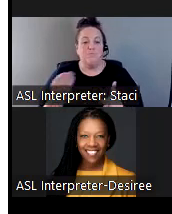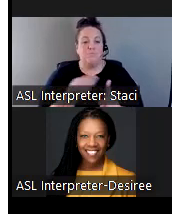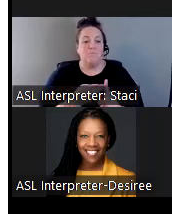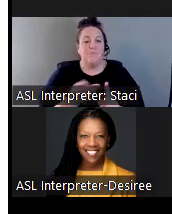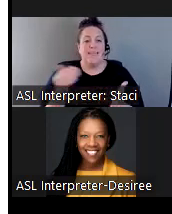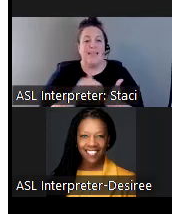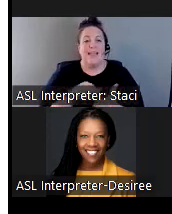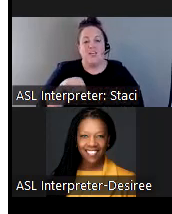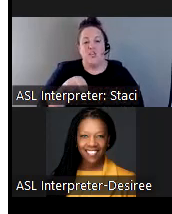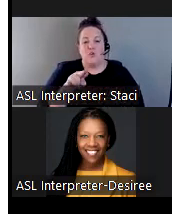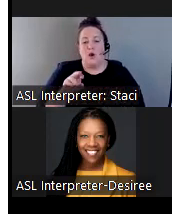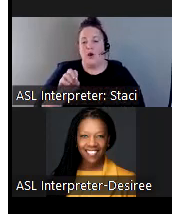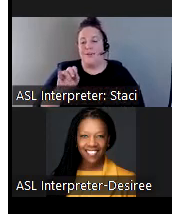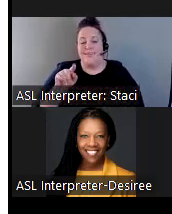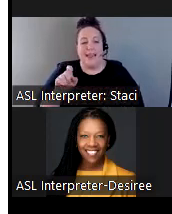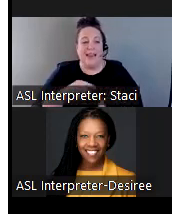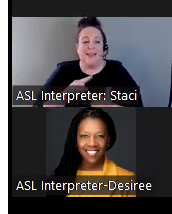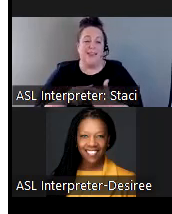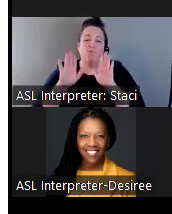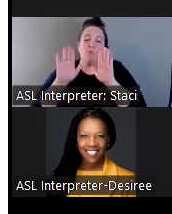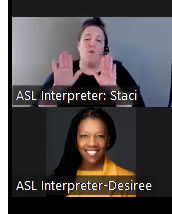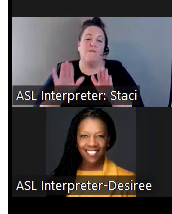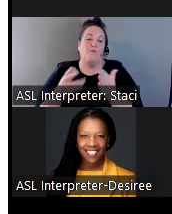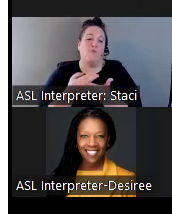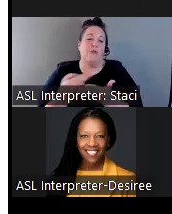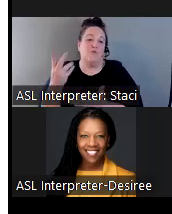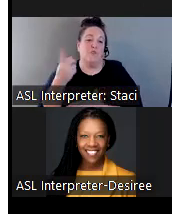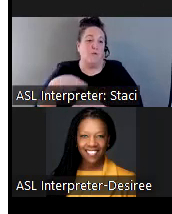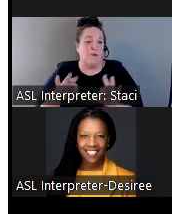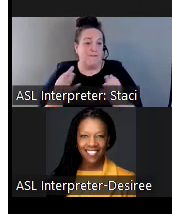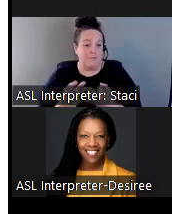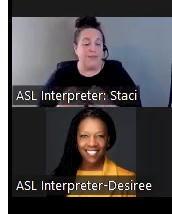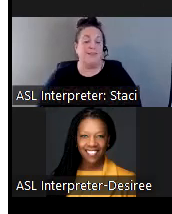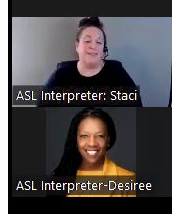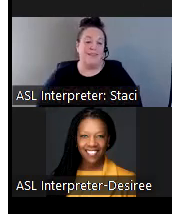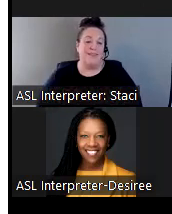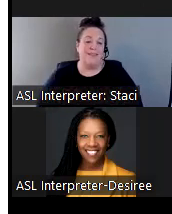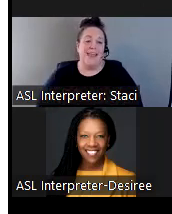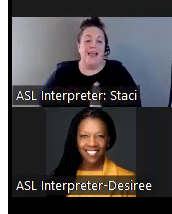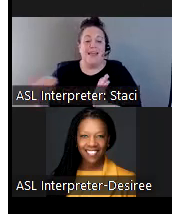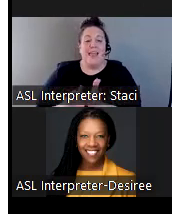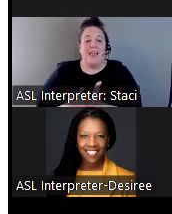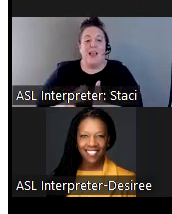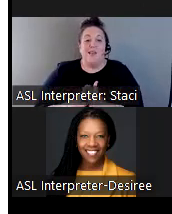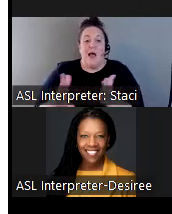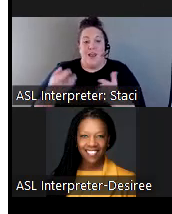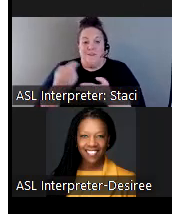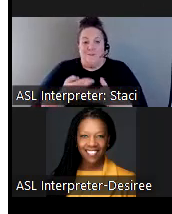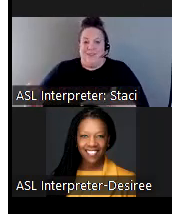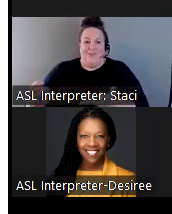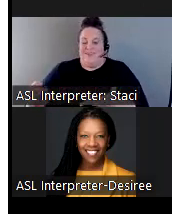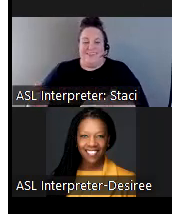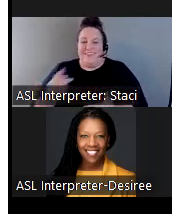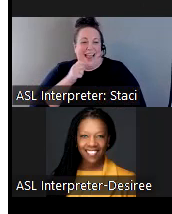QR site, download it, and it'll be a great resource for your families. Again, we're giving you a lot of resources, but I don't